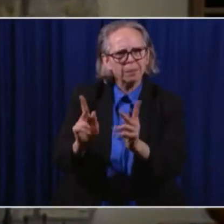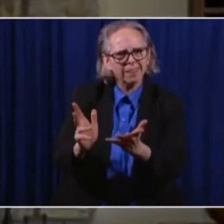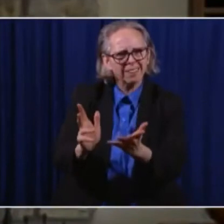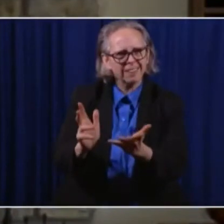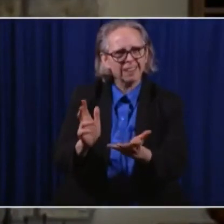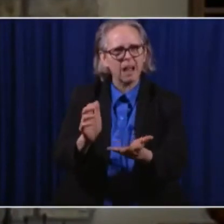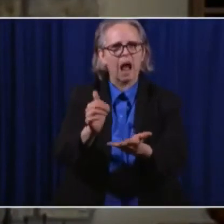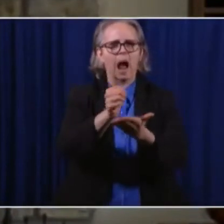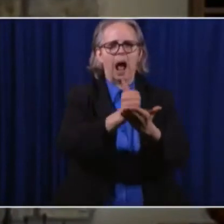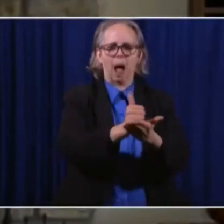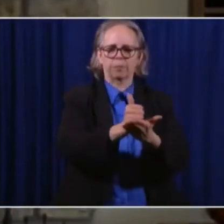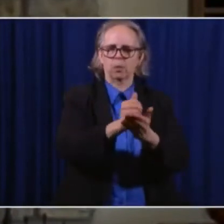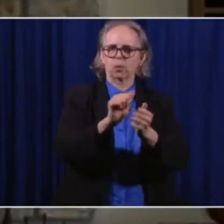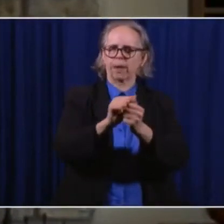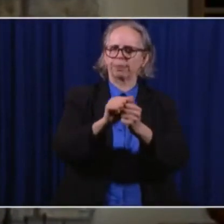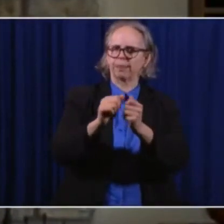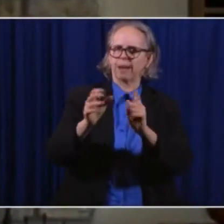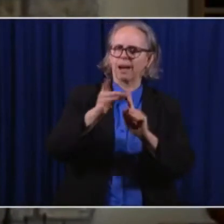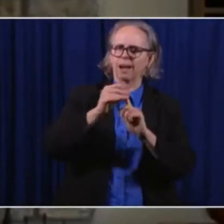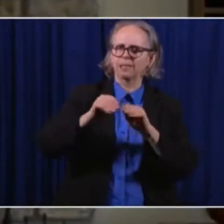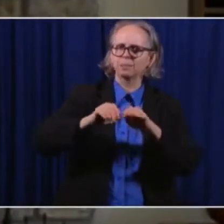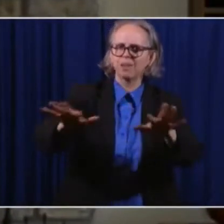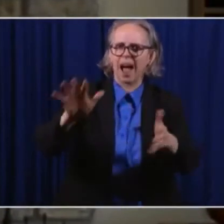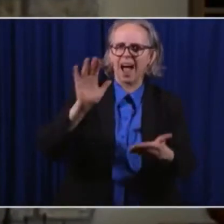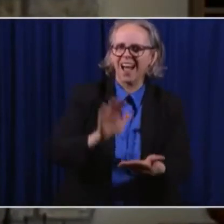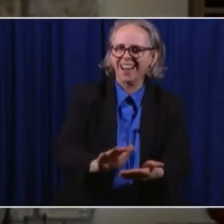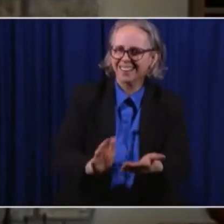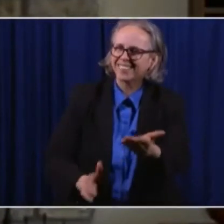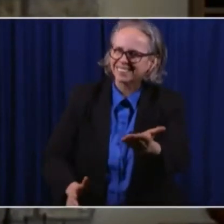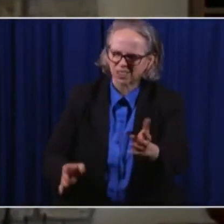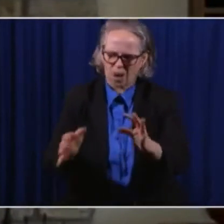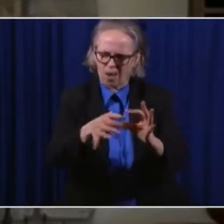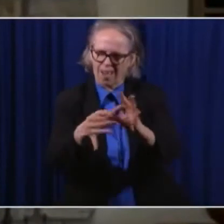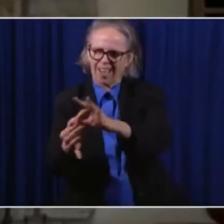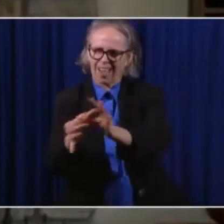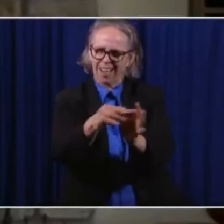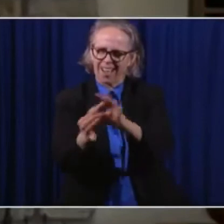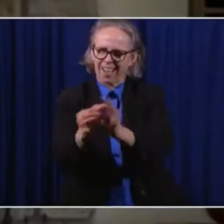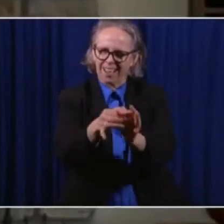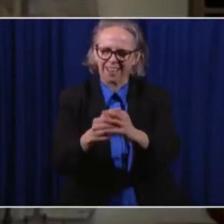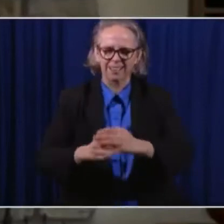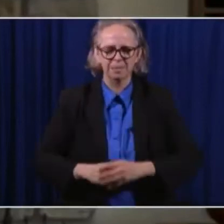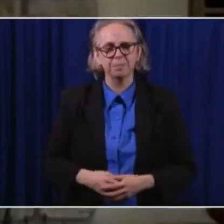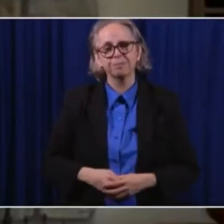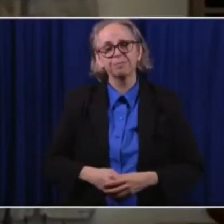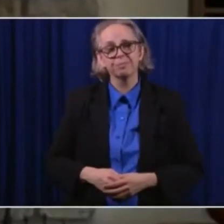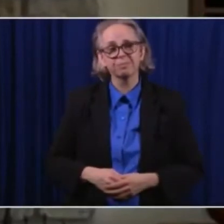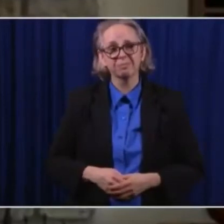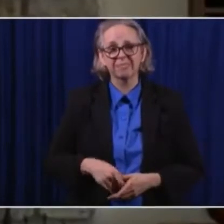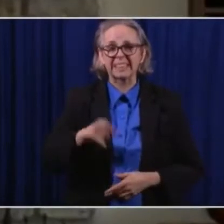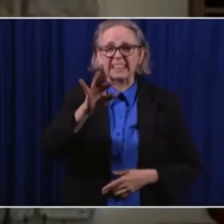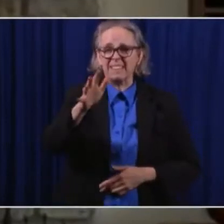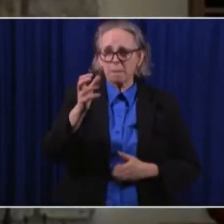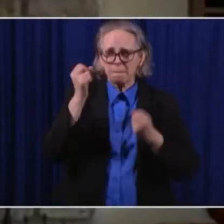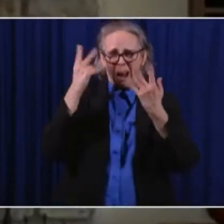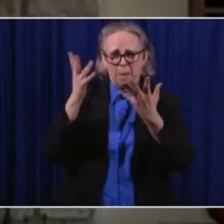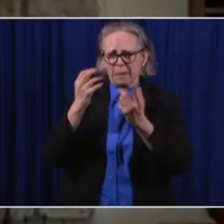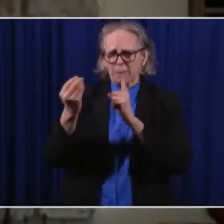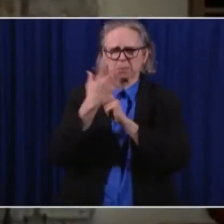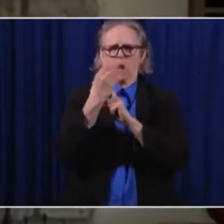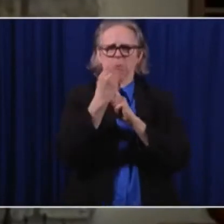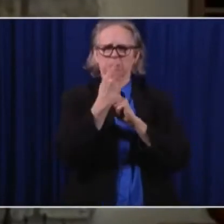you can reduce contacts, statistically, you will reduce spread, particularly when you have, in